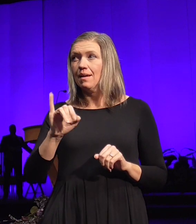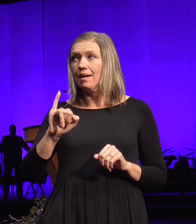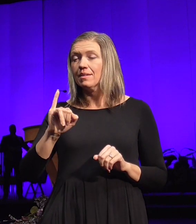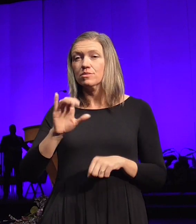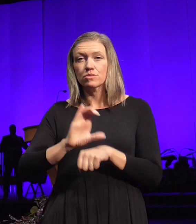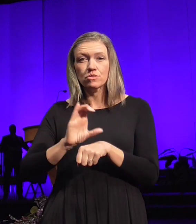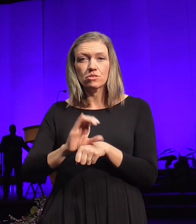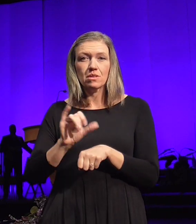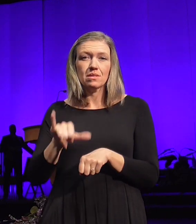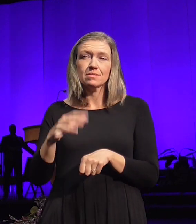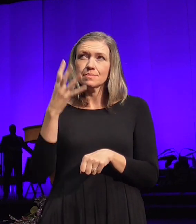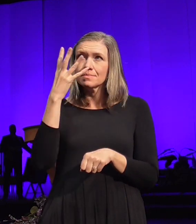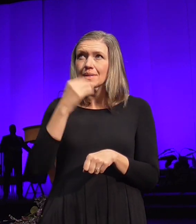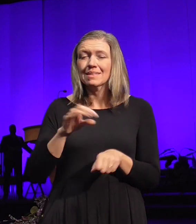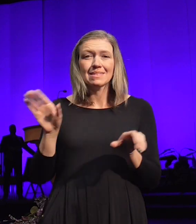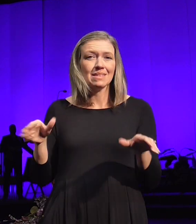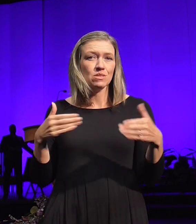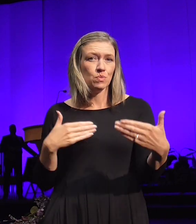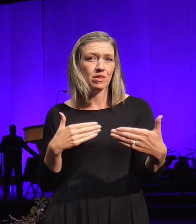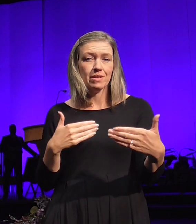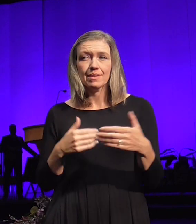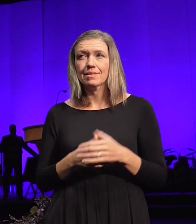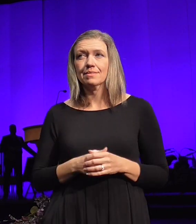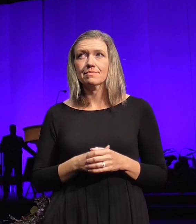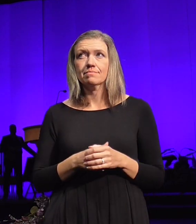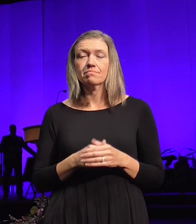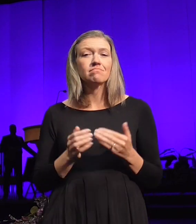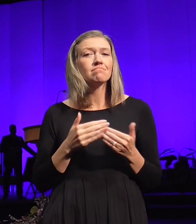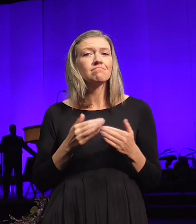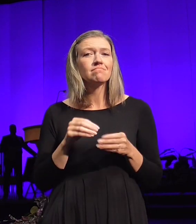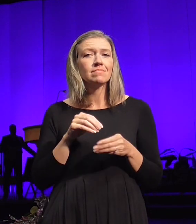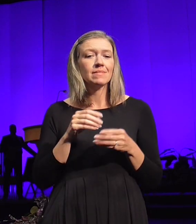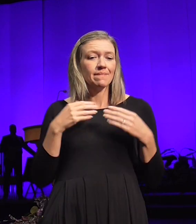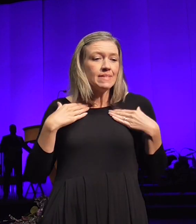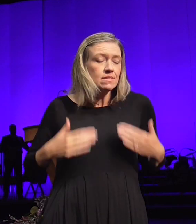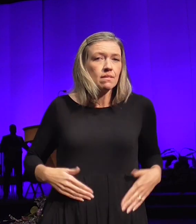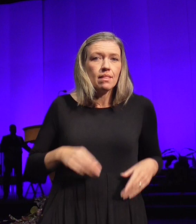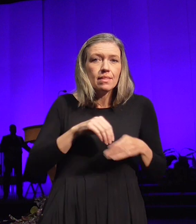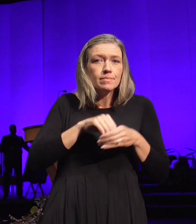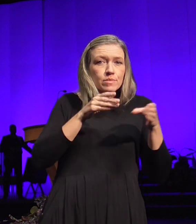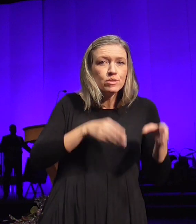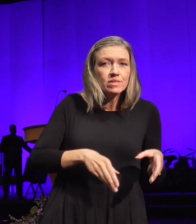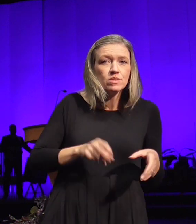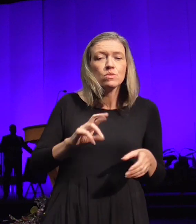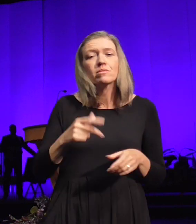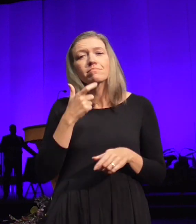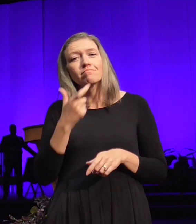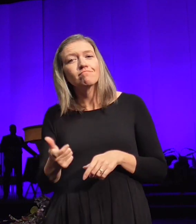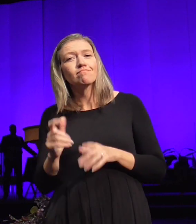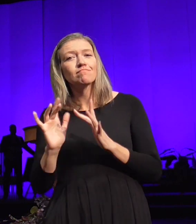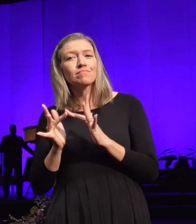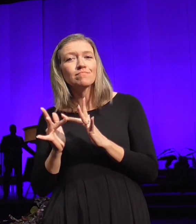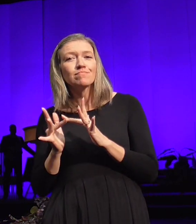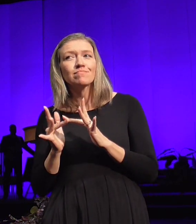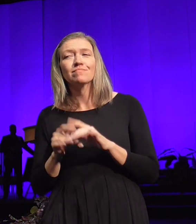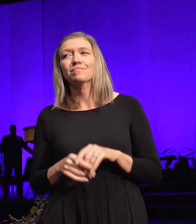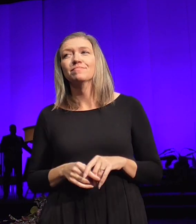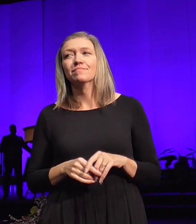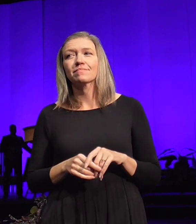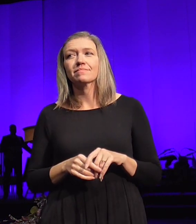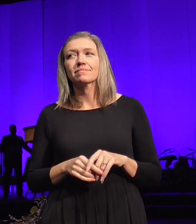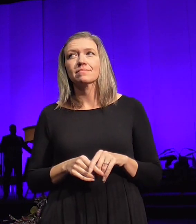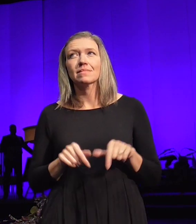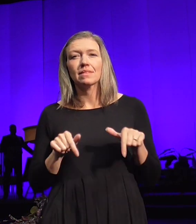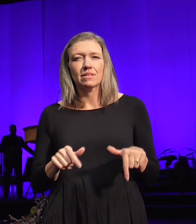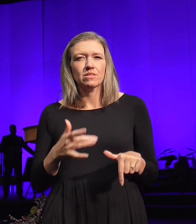amazing sanctuary, whether we're physically present here, whether we're connecting online, this